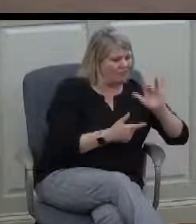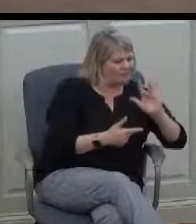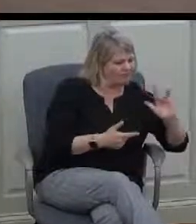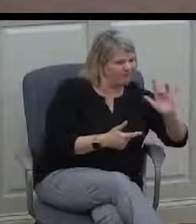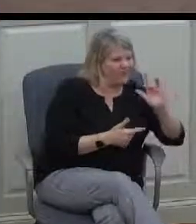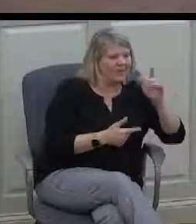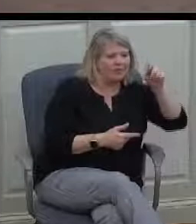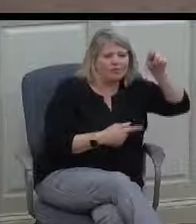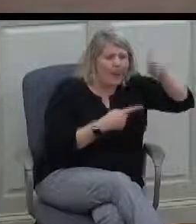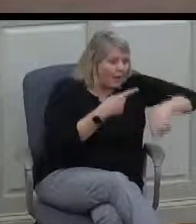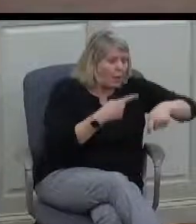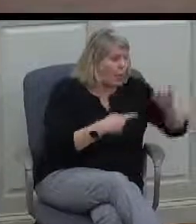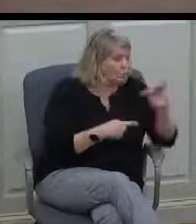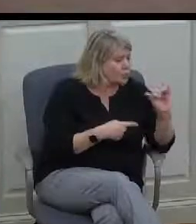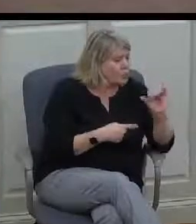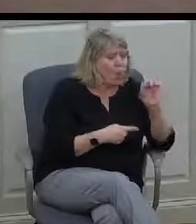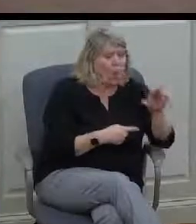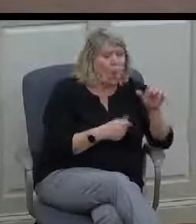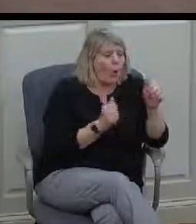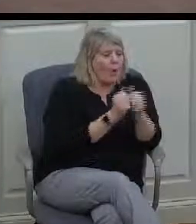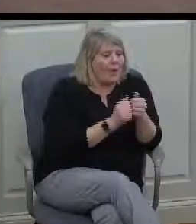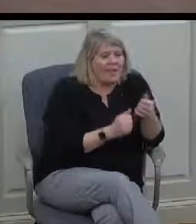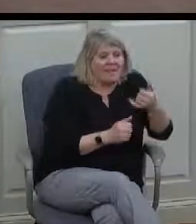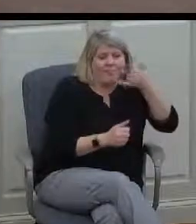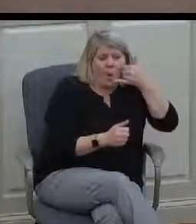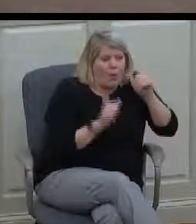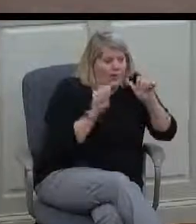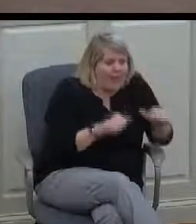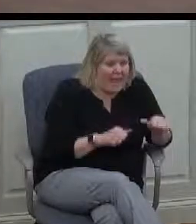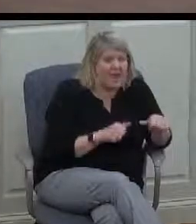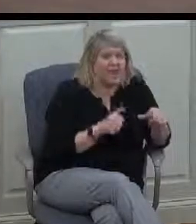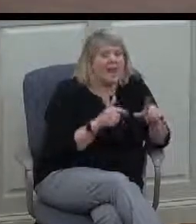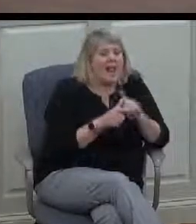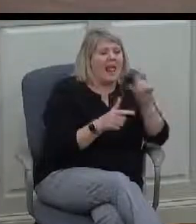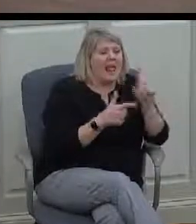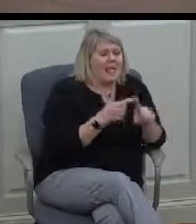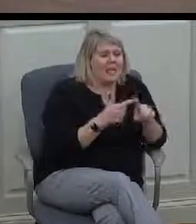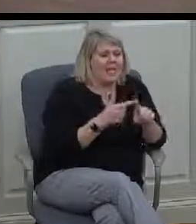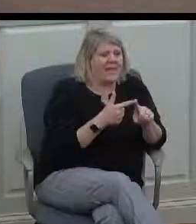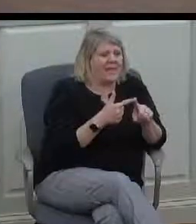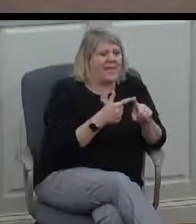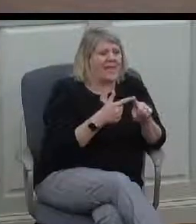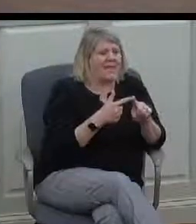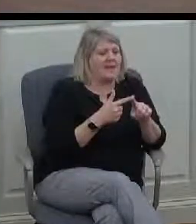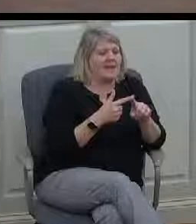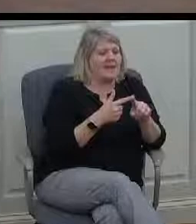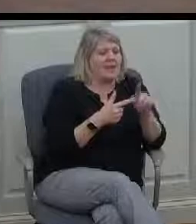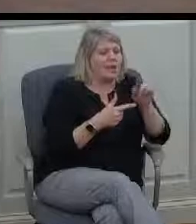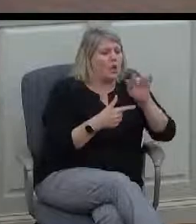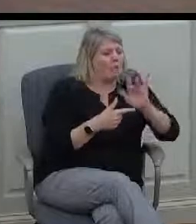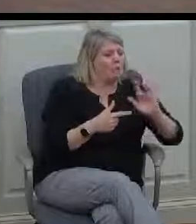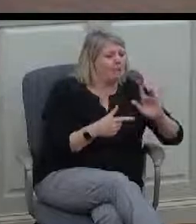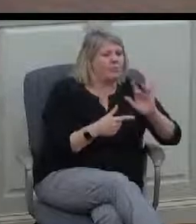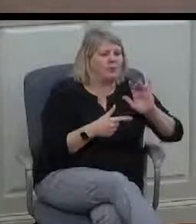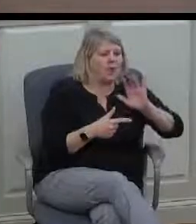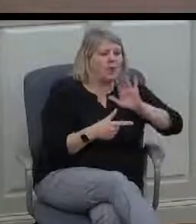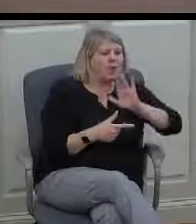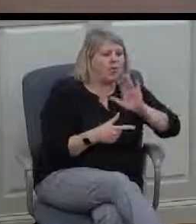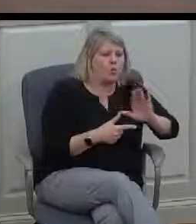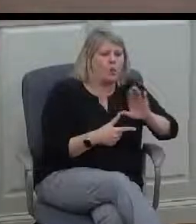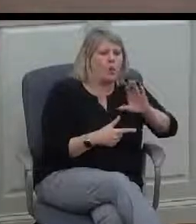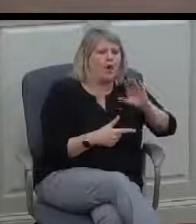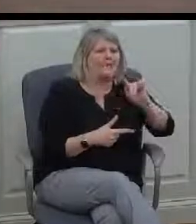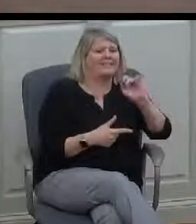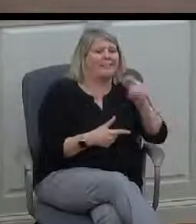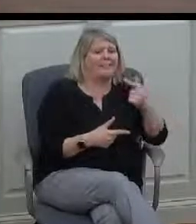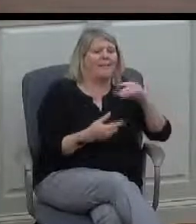credit card or pay with your phone or some other thing. And it's a pay-by-tag type of system. So you put your license plate